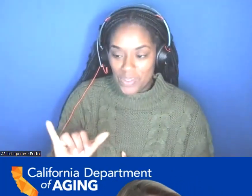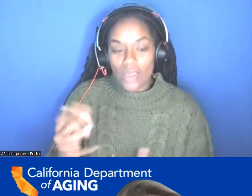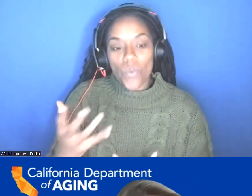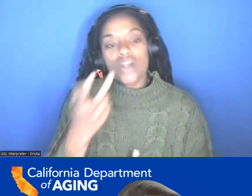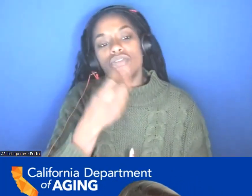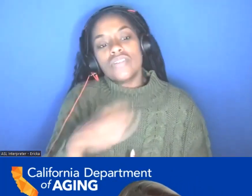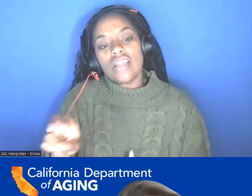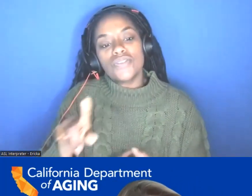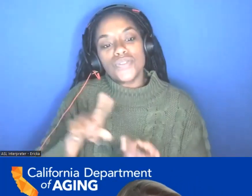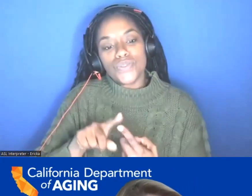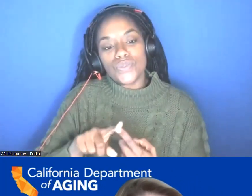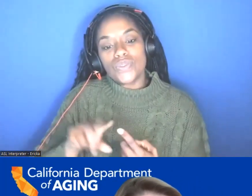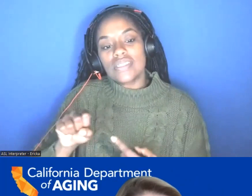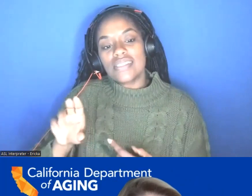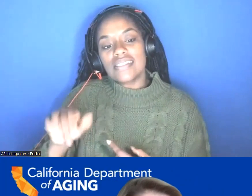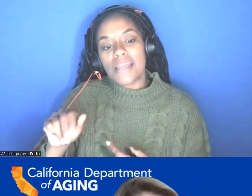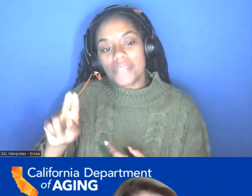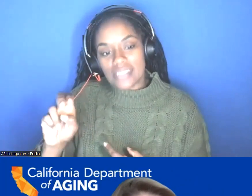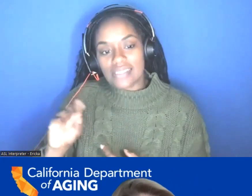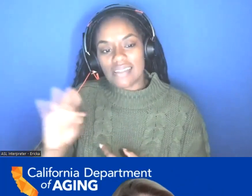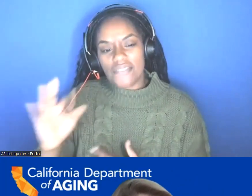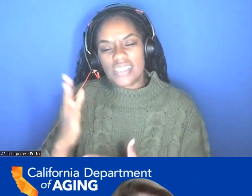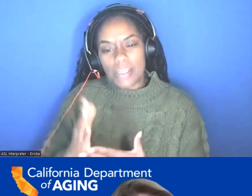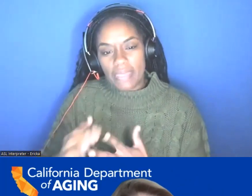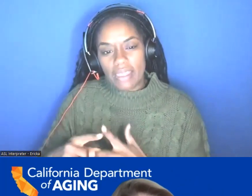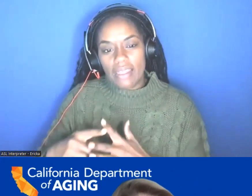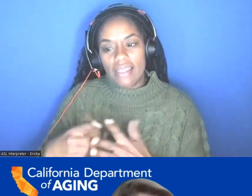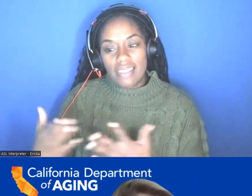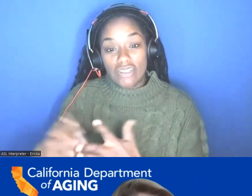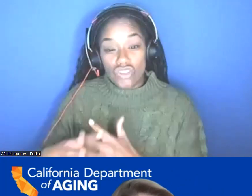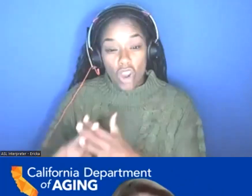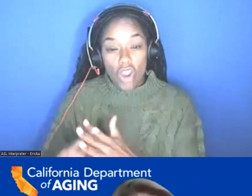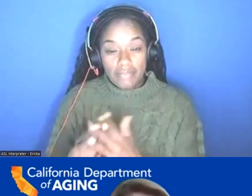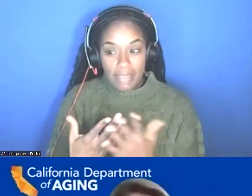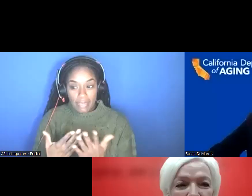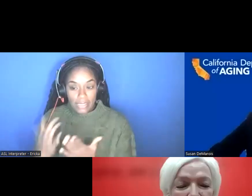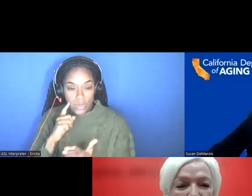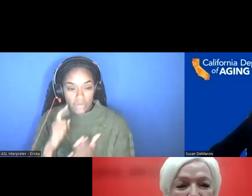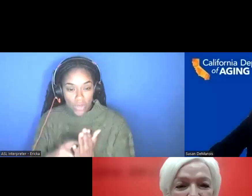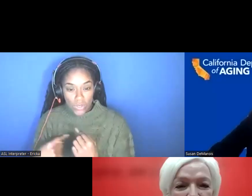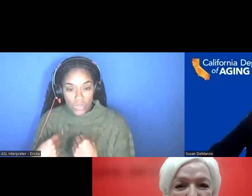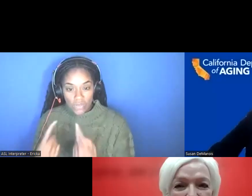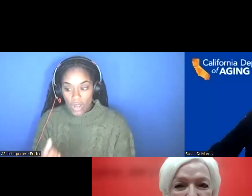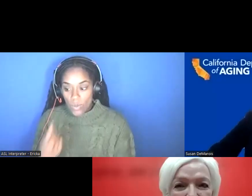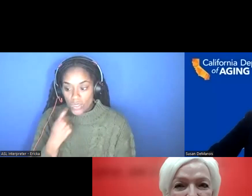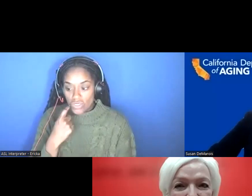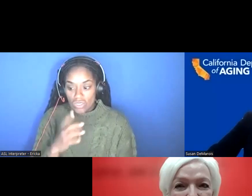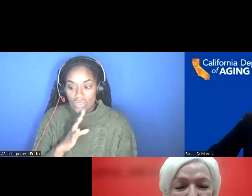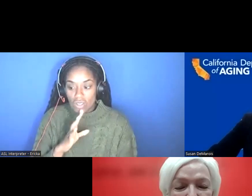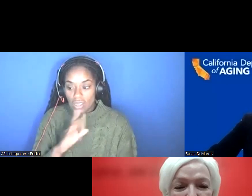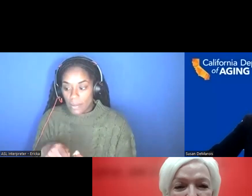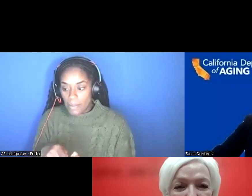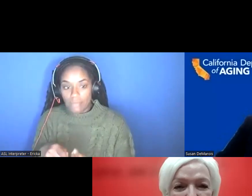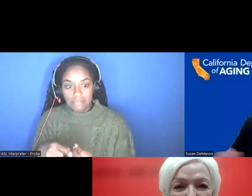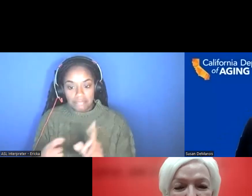the substance of the initiatives and things that we've noticed so far. As you were just talking about,